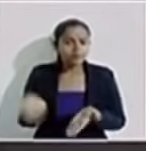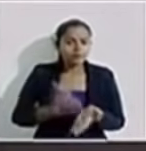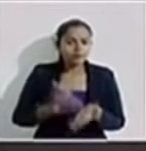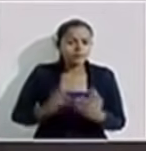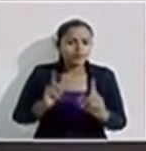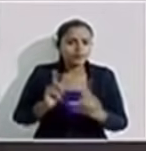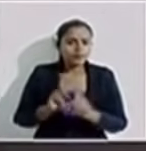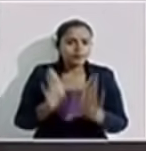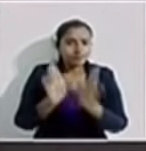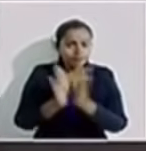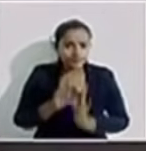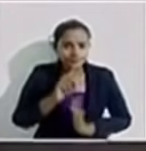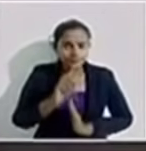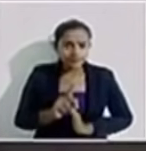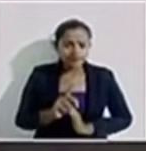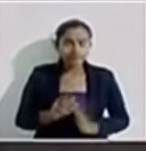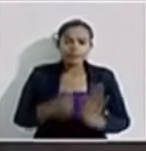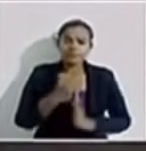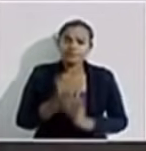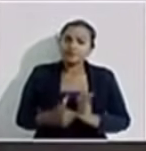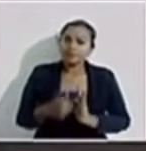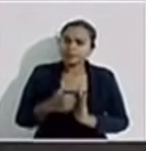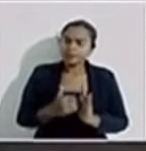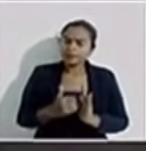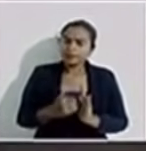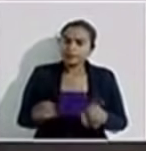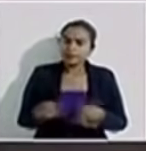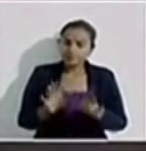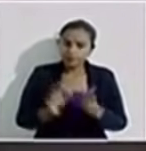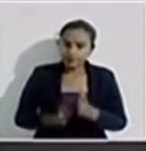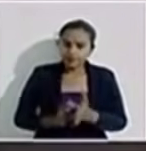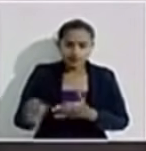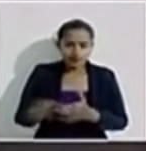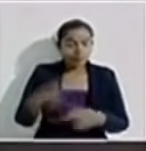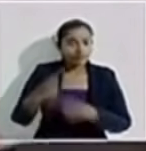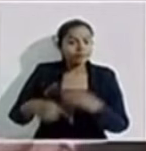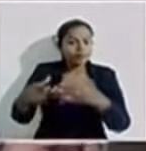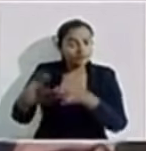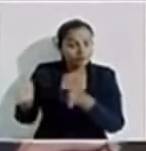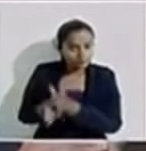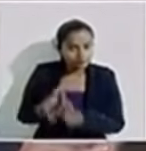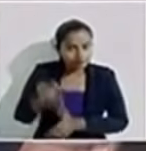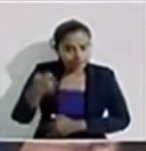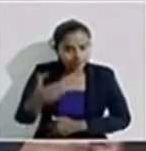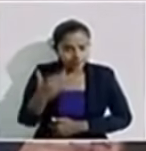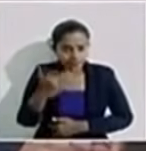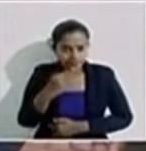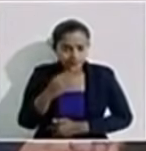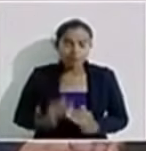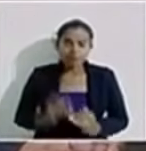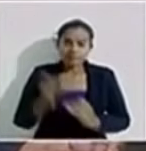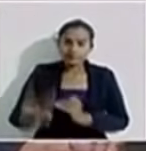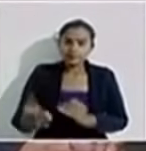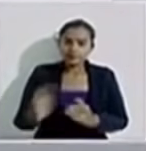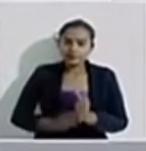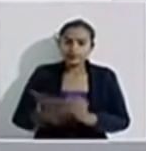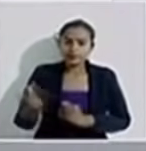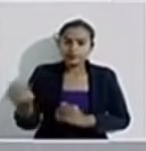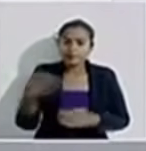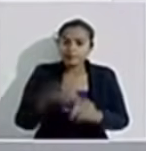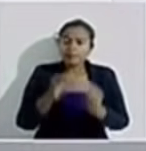Lankan finance and leasing companies, dampening prospects for the sector's earnings.